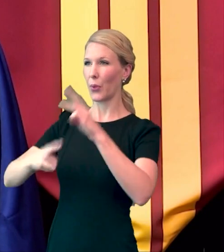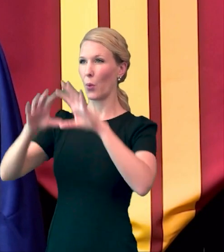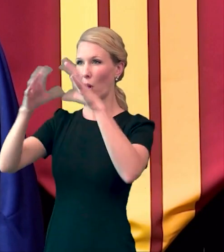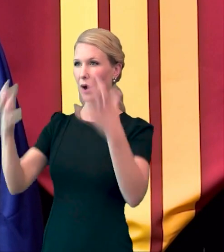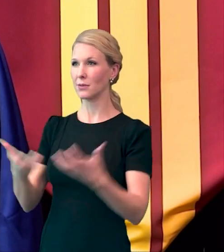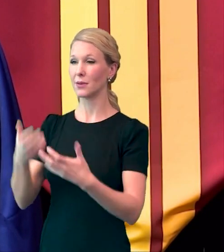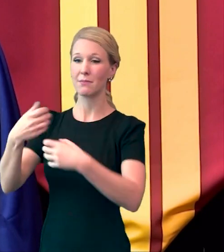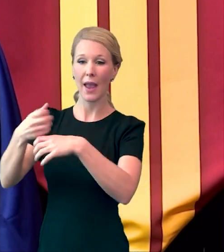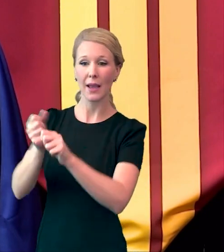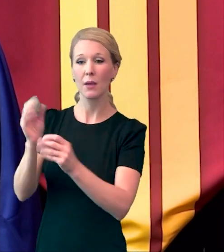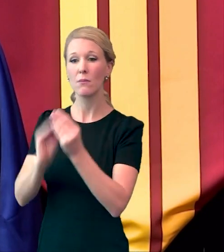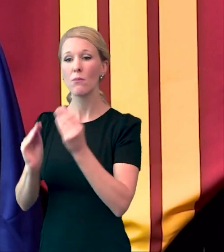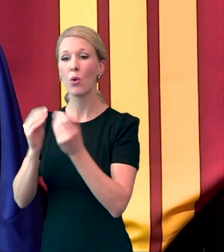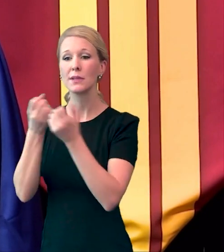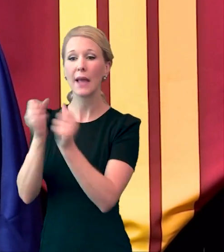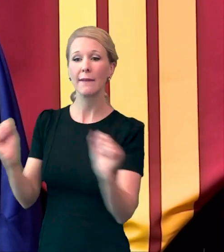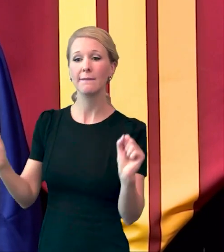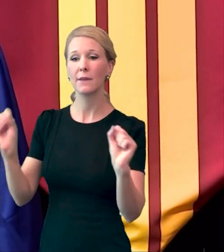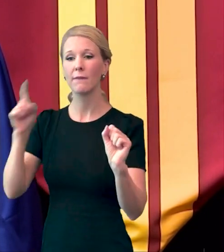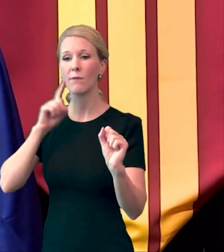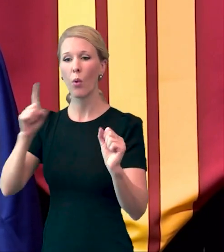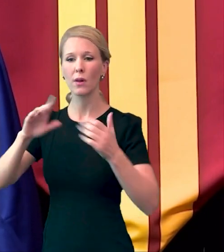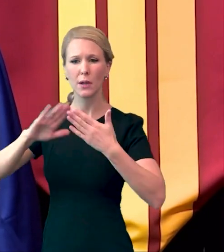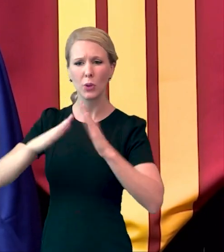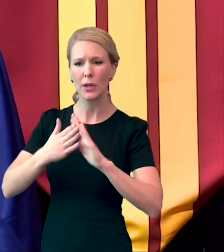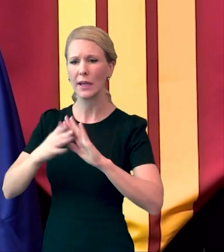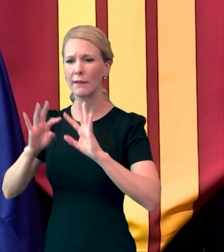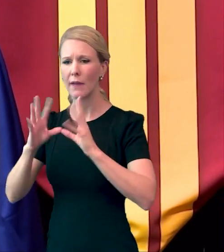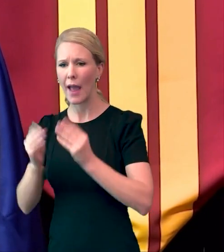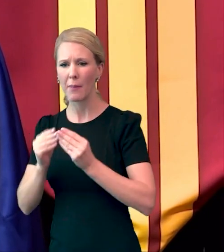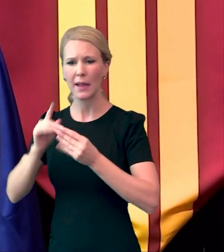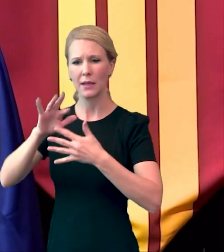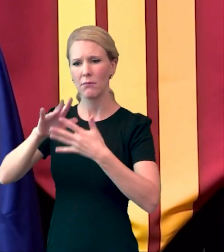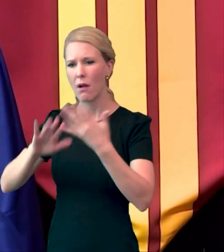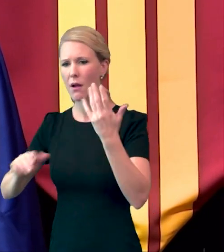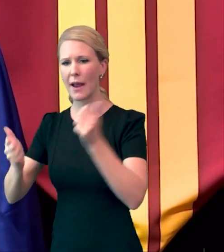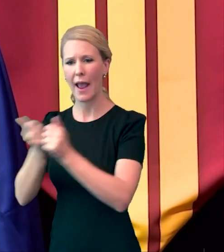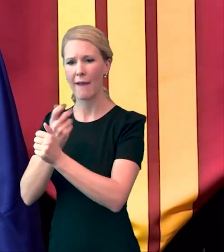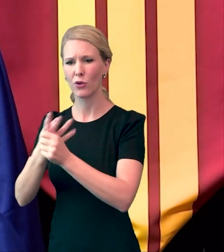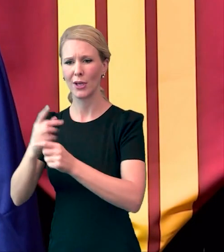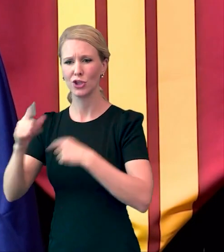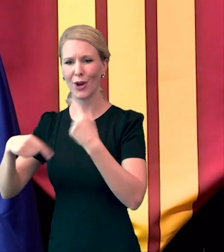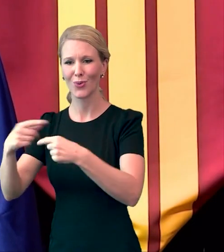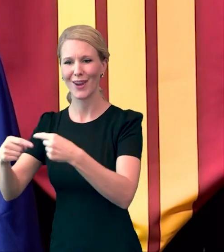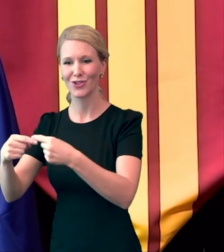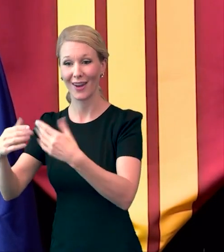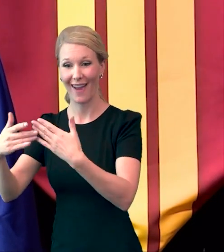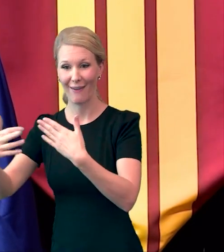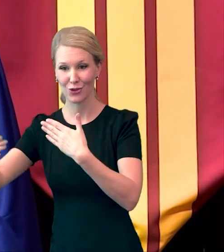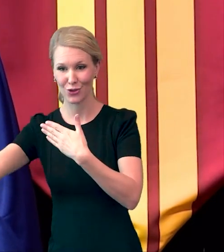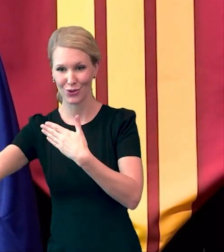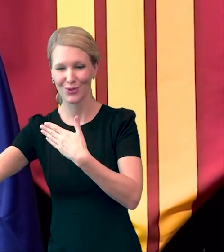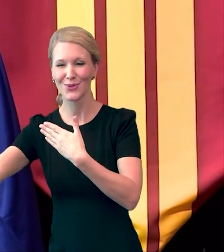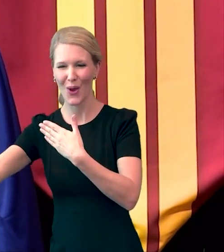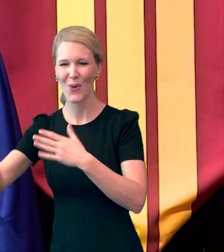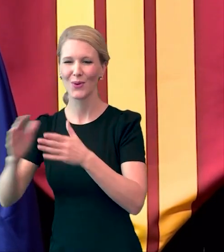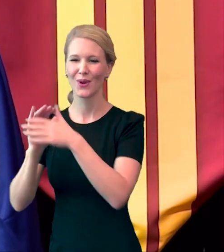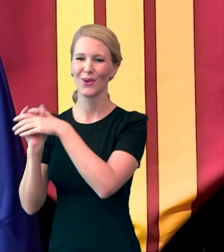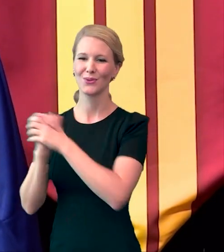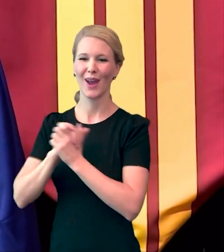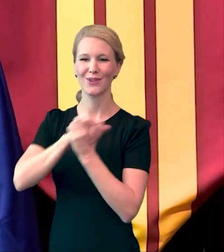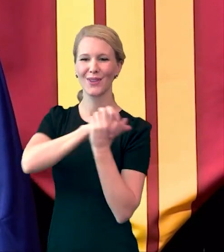neighbors, communities, families, and for every generation that follows. So again, congratulations, class